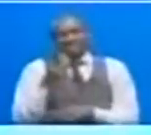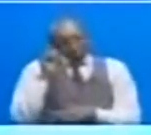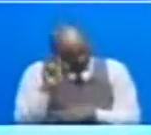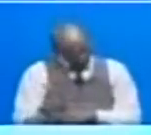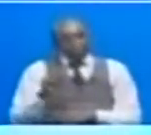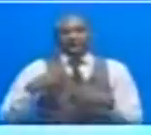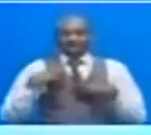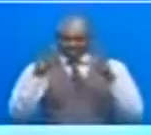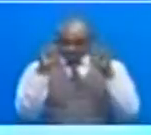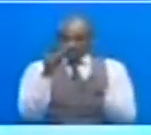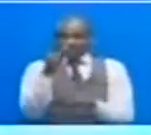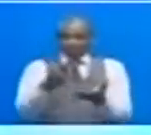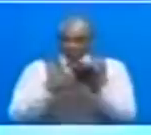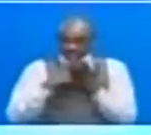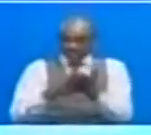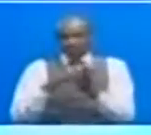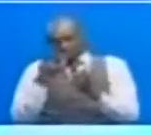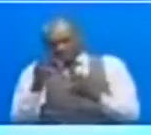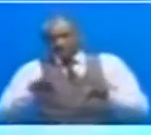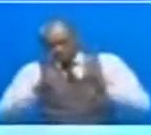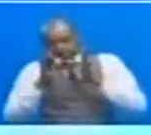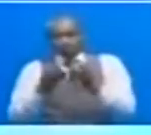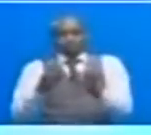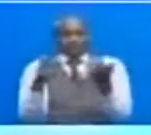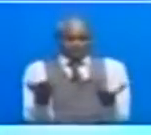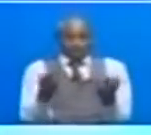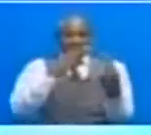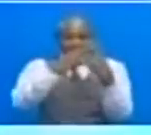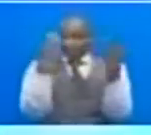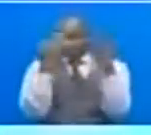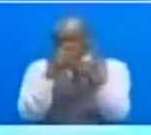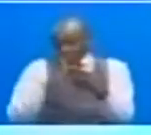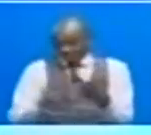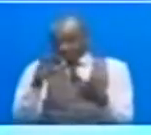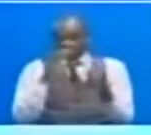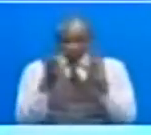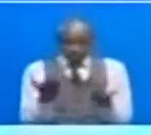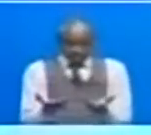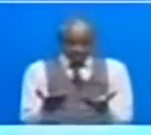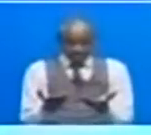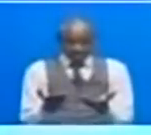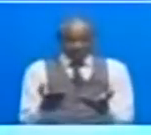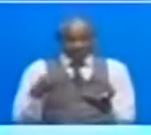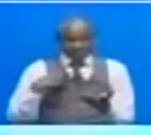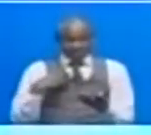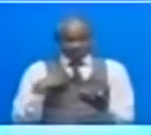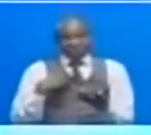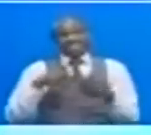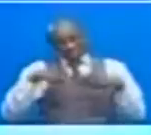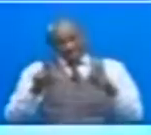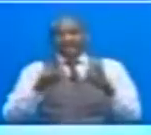this conversation and look for a way out. Our hashtag tonight in this conversation is Worldview.